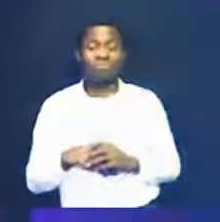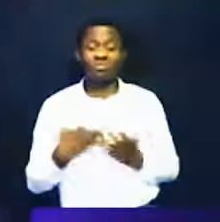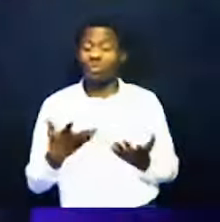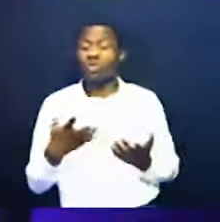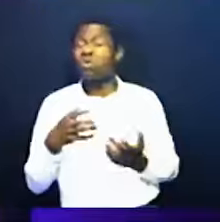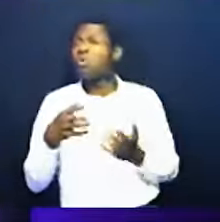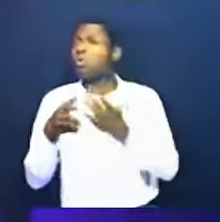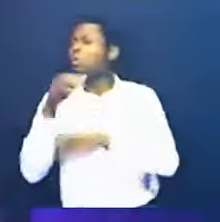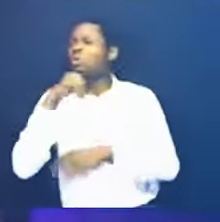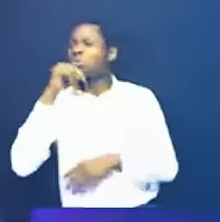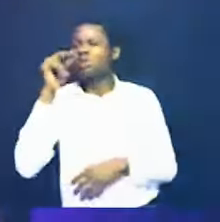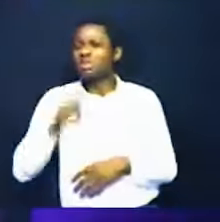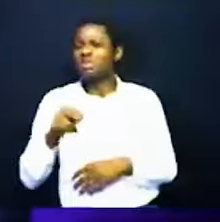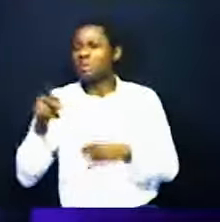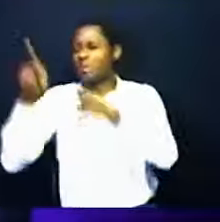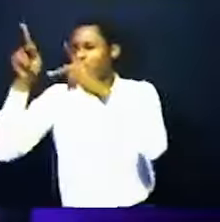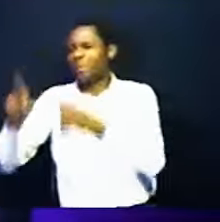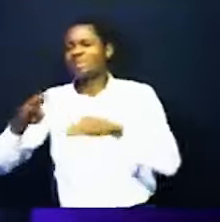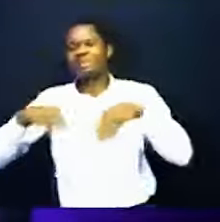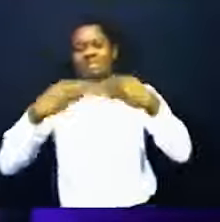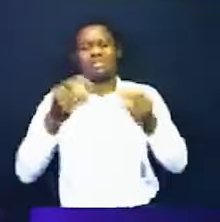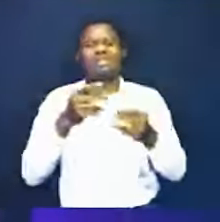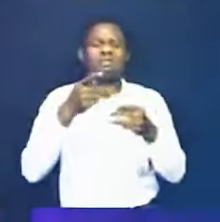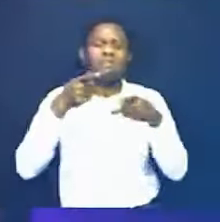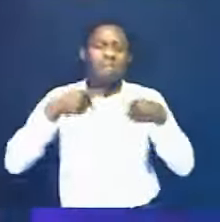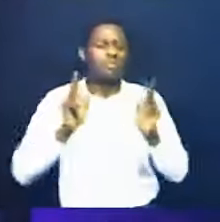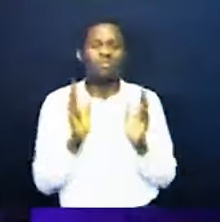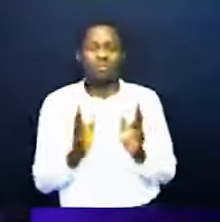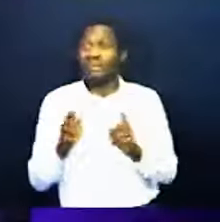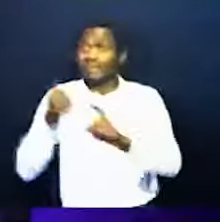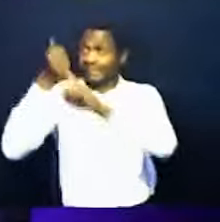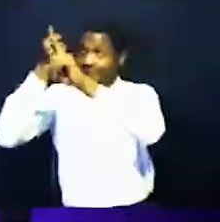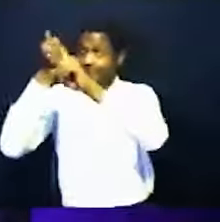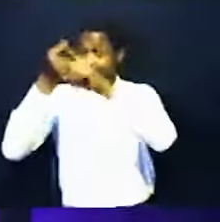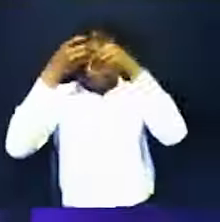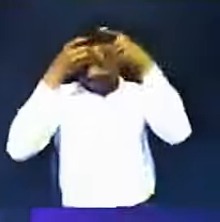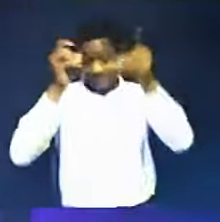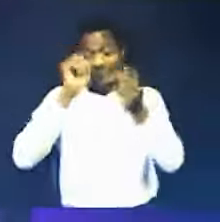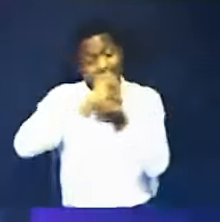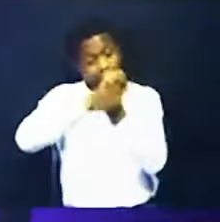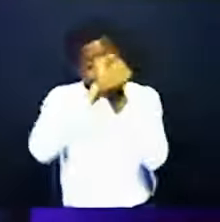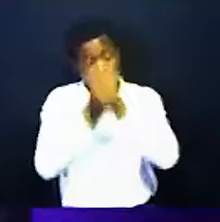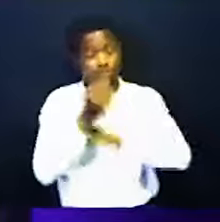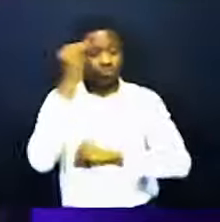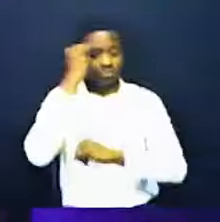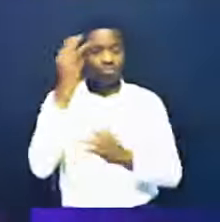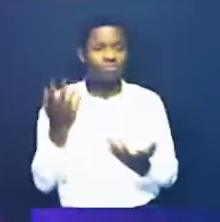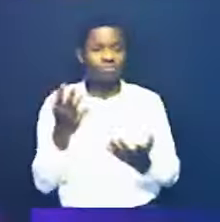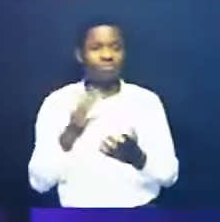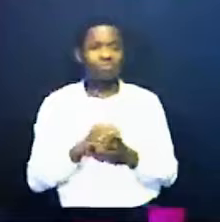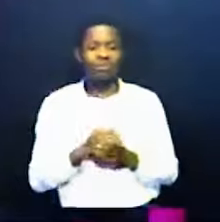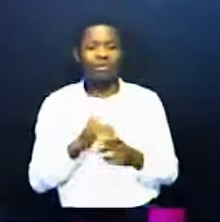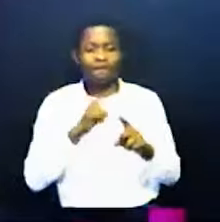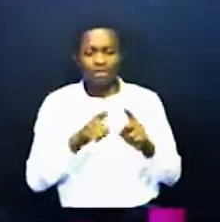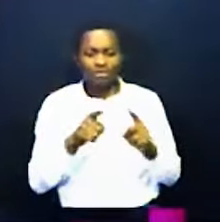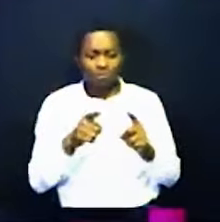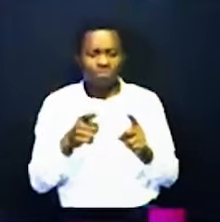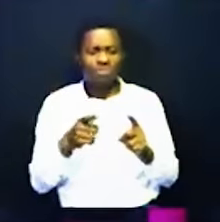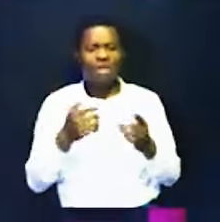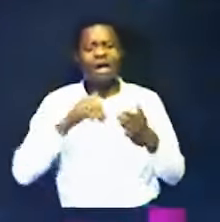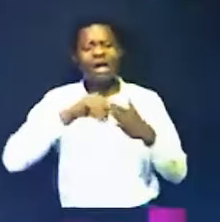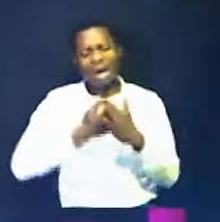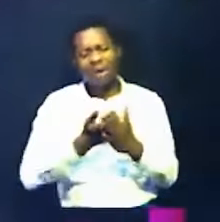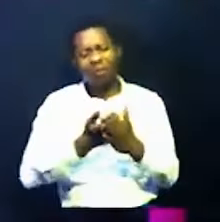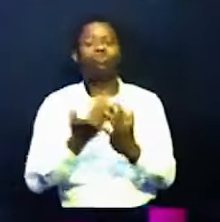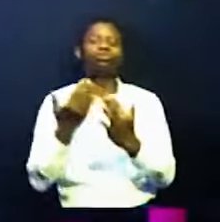him permission. He changes his mind. But he did it through